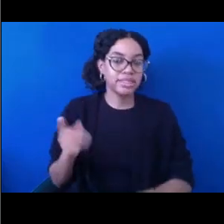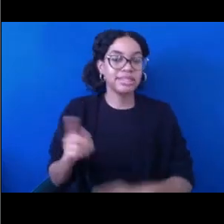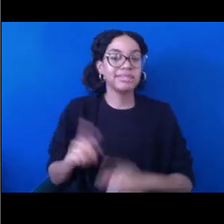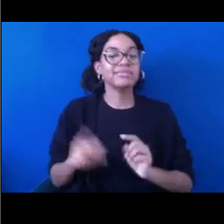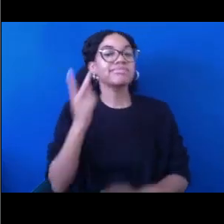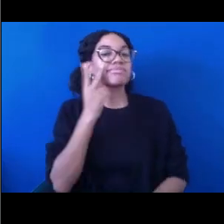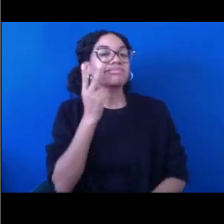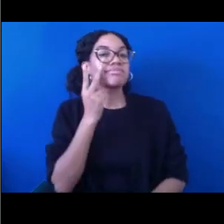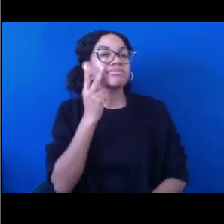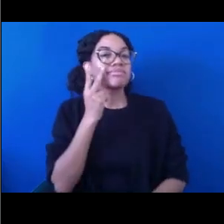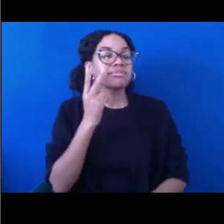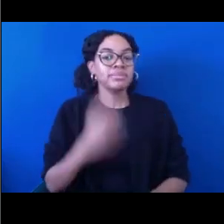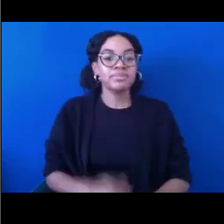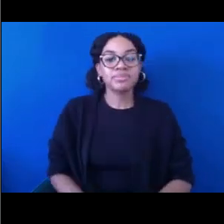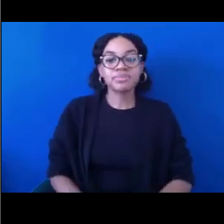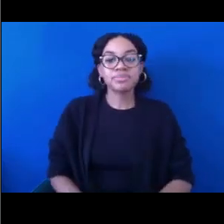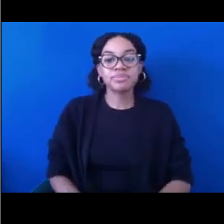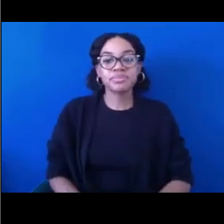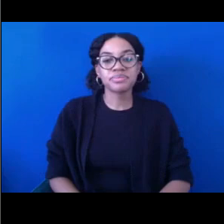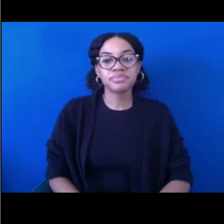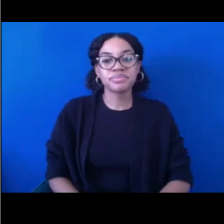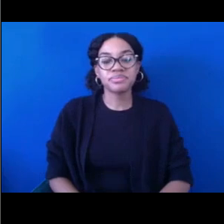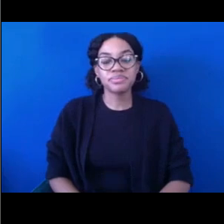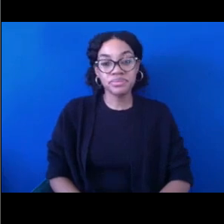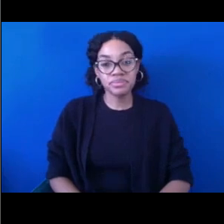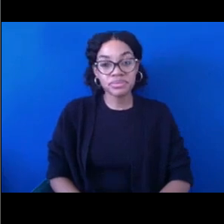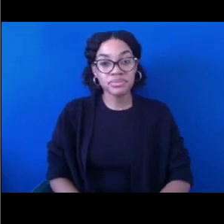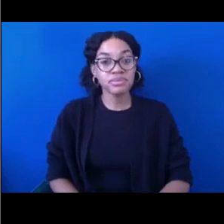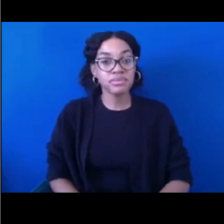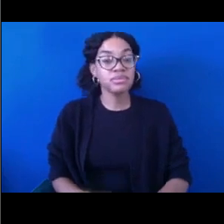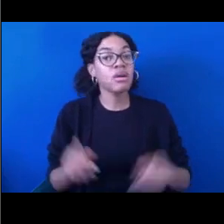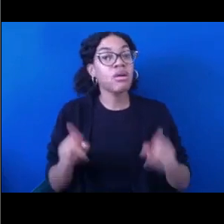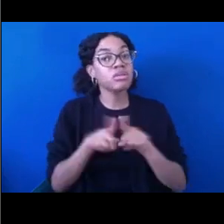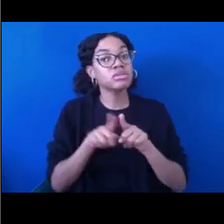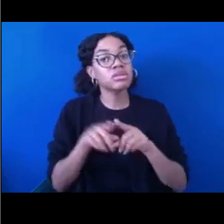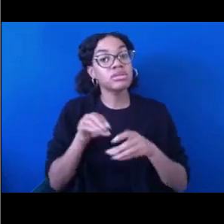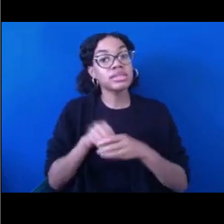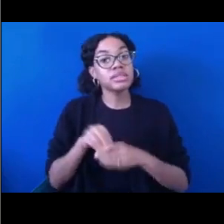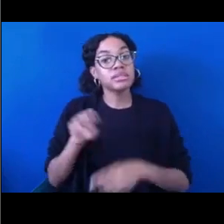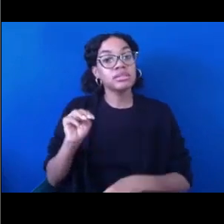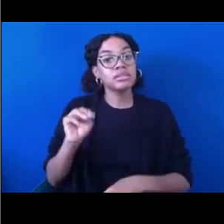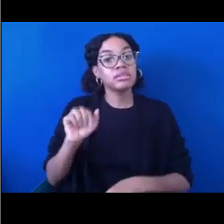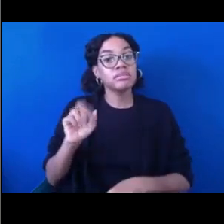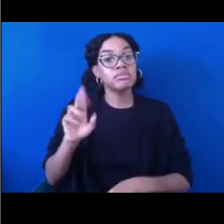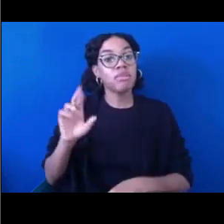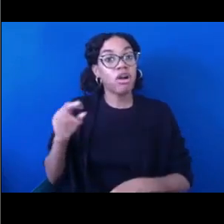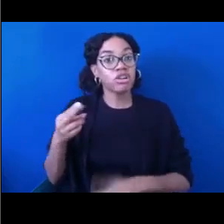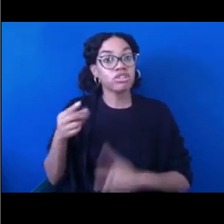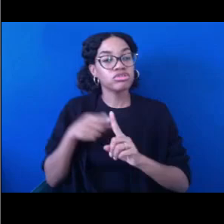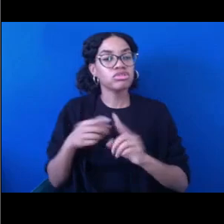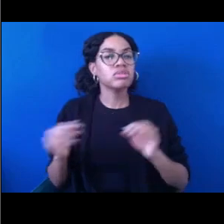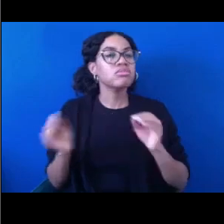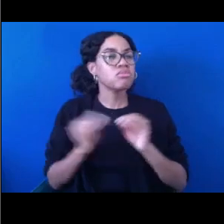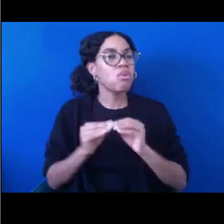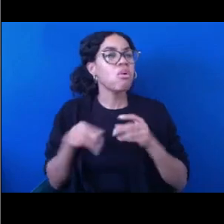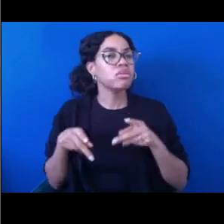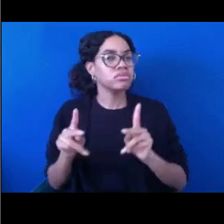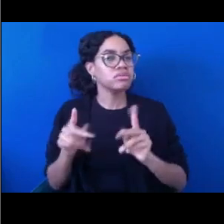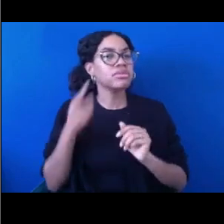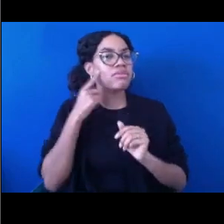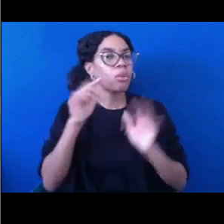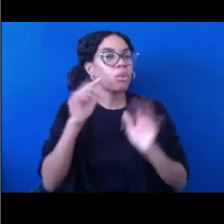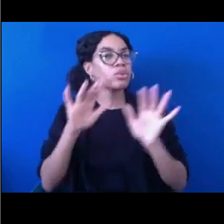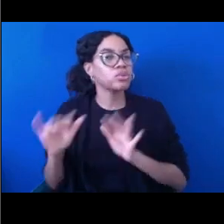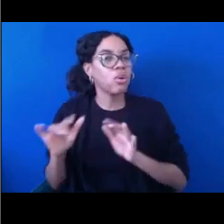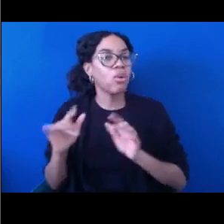depending on your viewpoint there. There still is a little bit of a shot also in March, but your chances really start to taper off as you get into